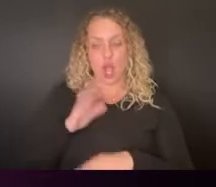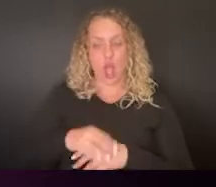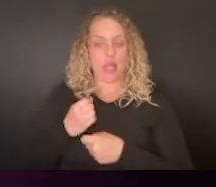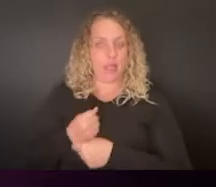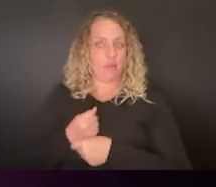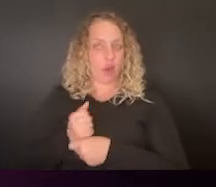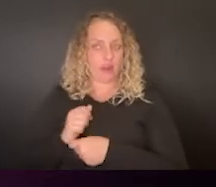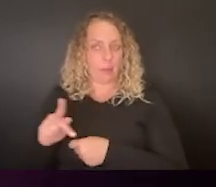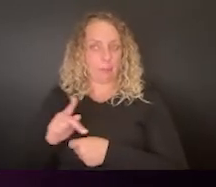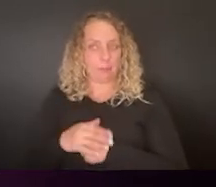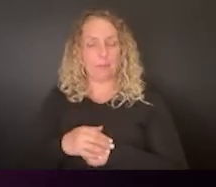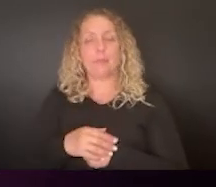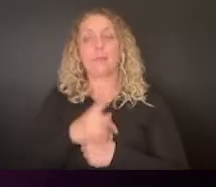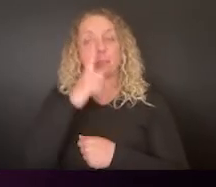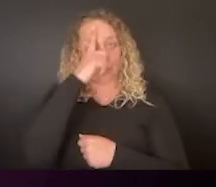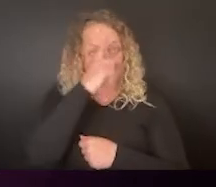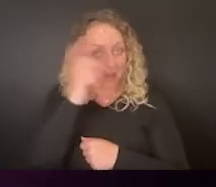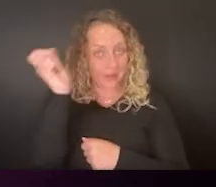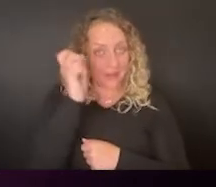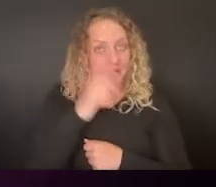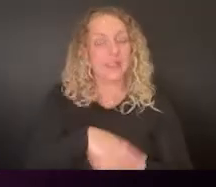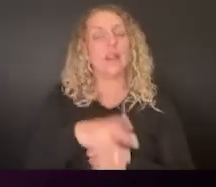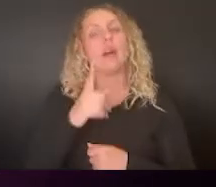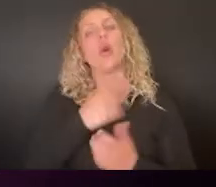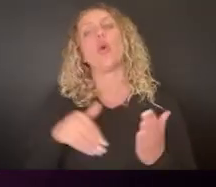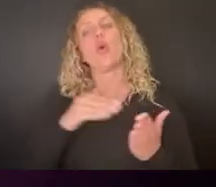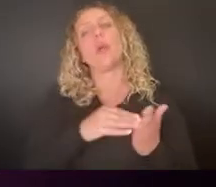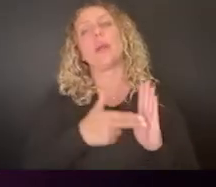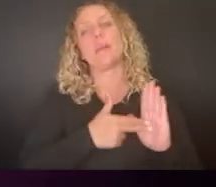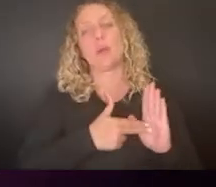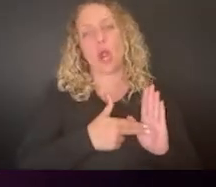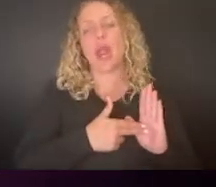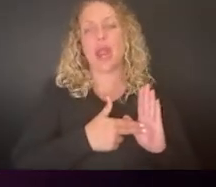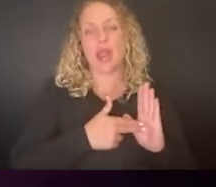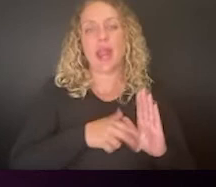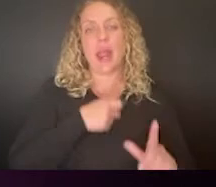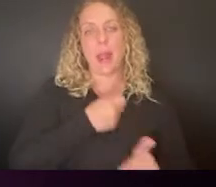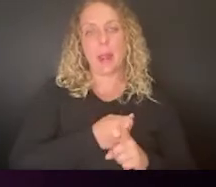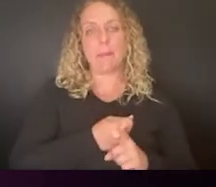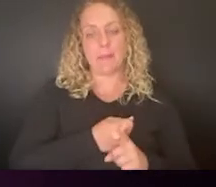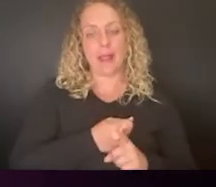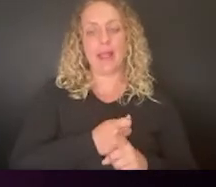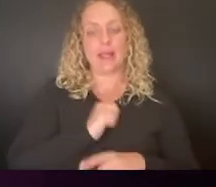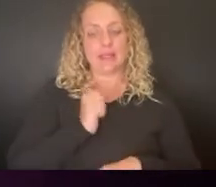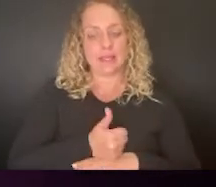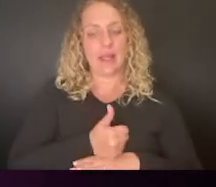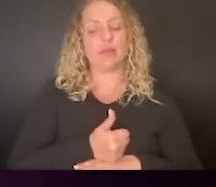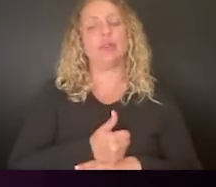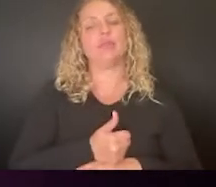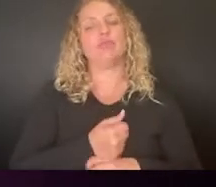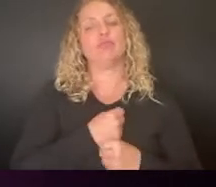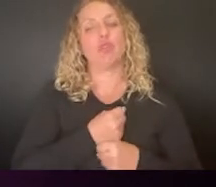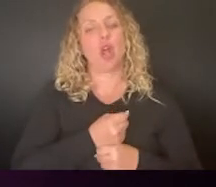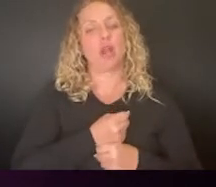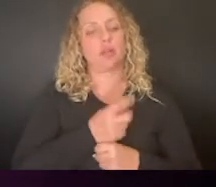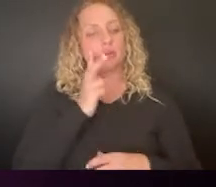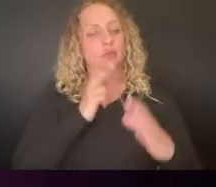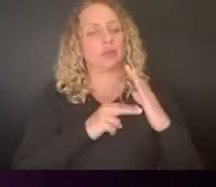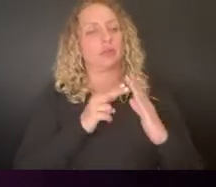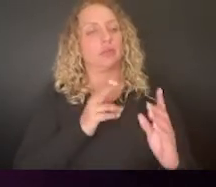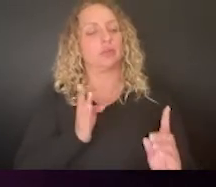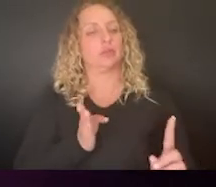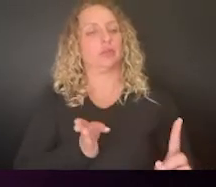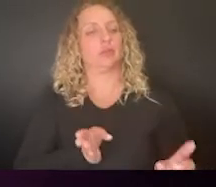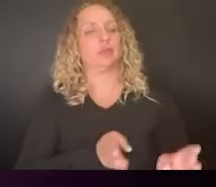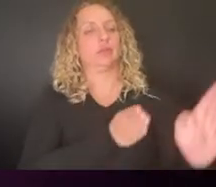And visual refreshes happen less often on the product app because